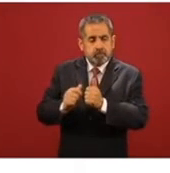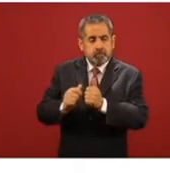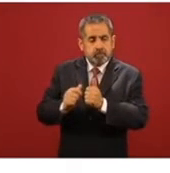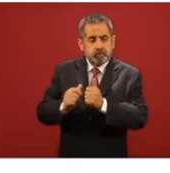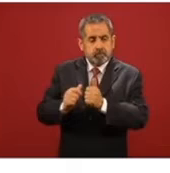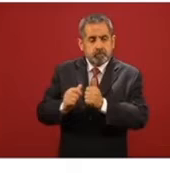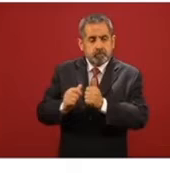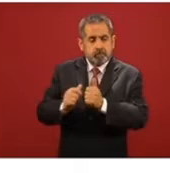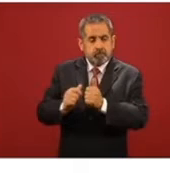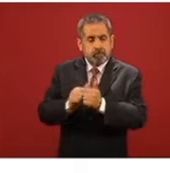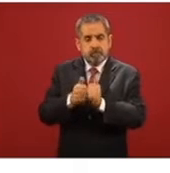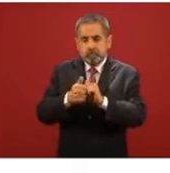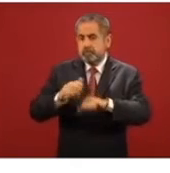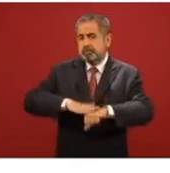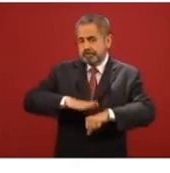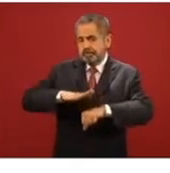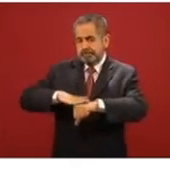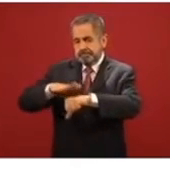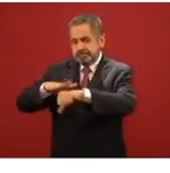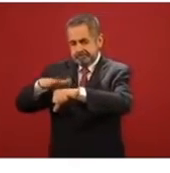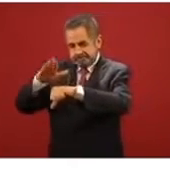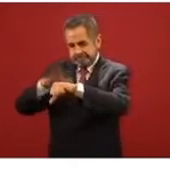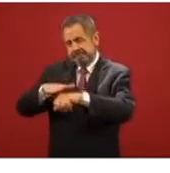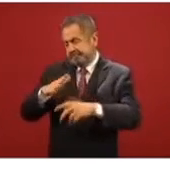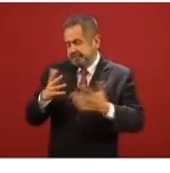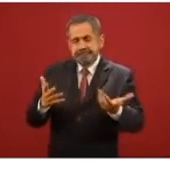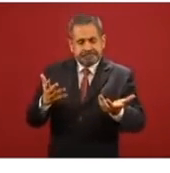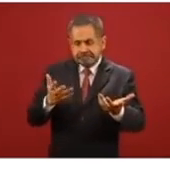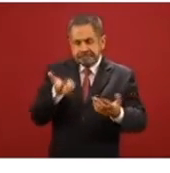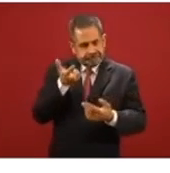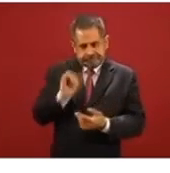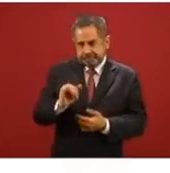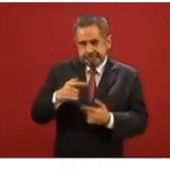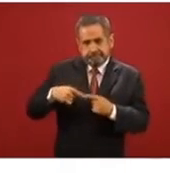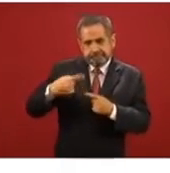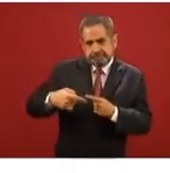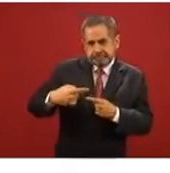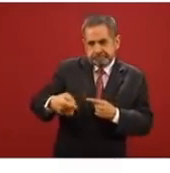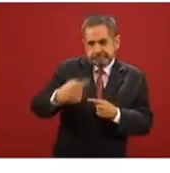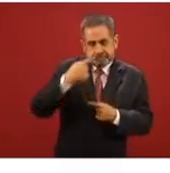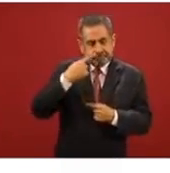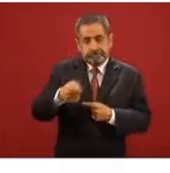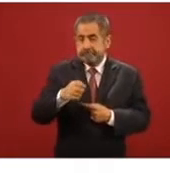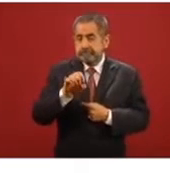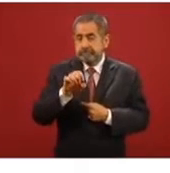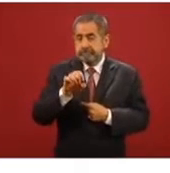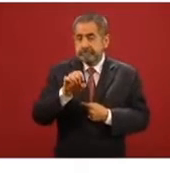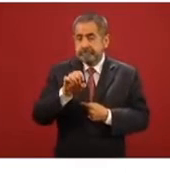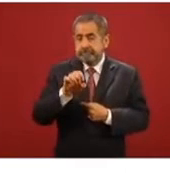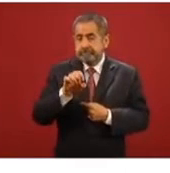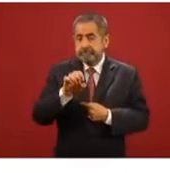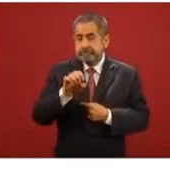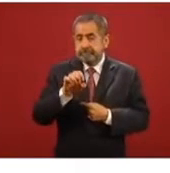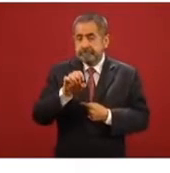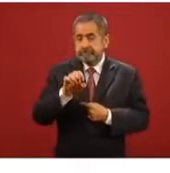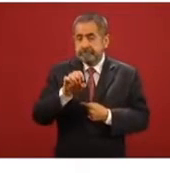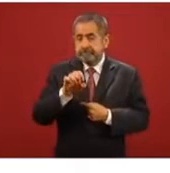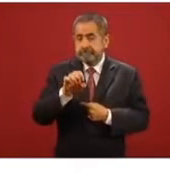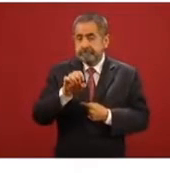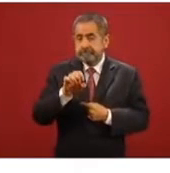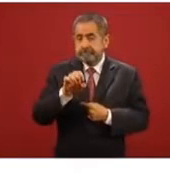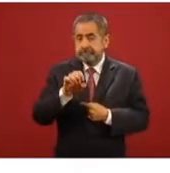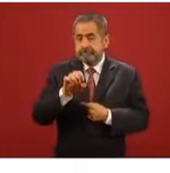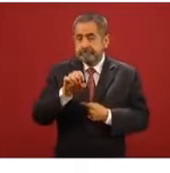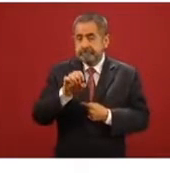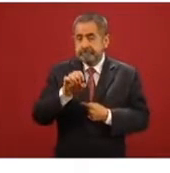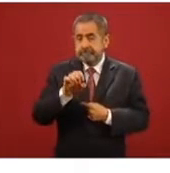grow every day. En la medida en que estamos viendo la historia de una epidemia desde su And as we